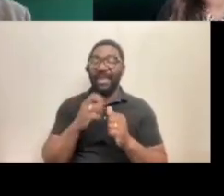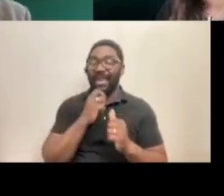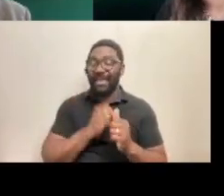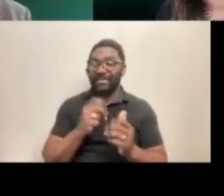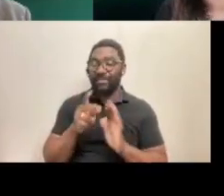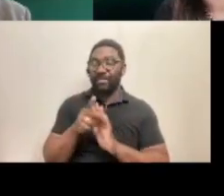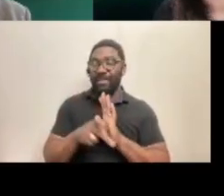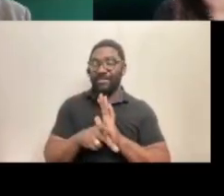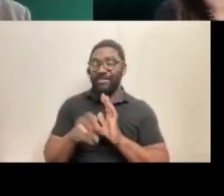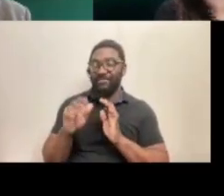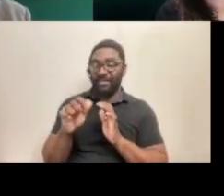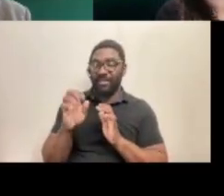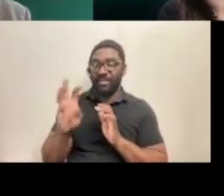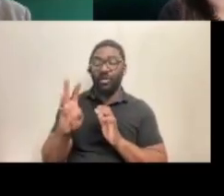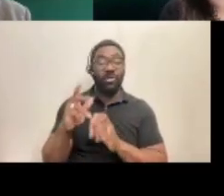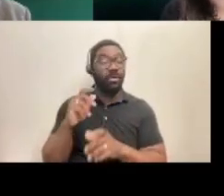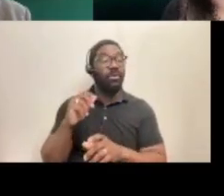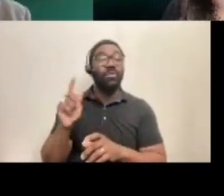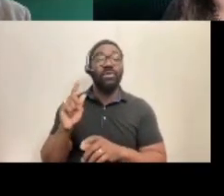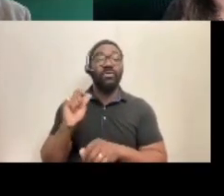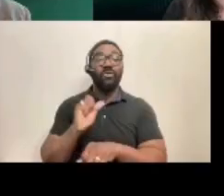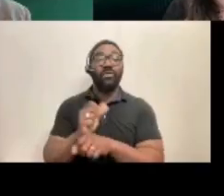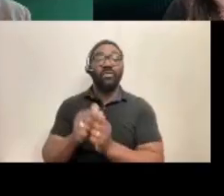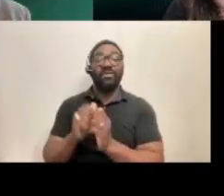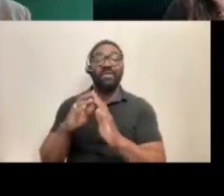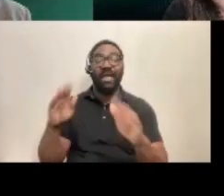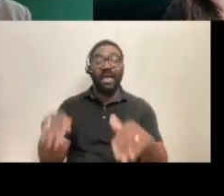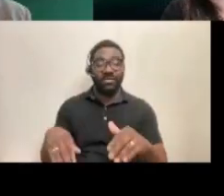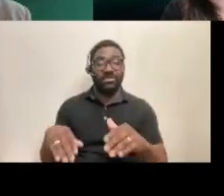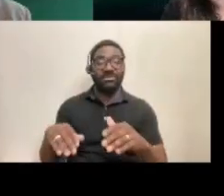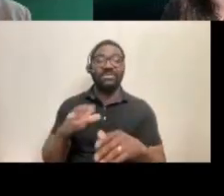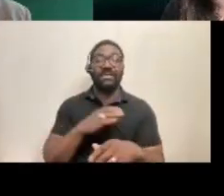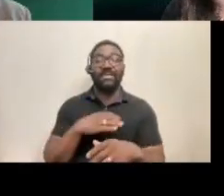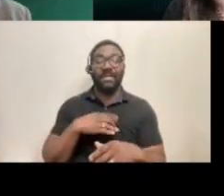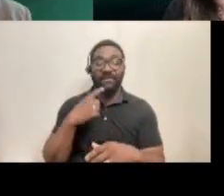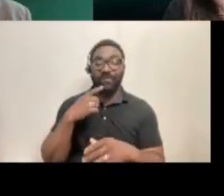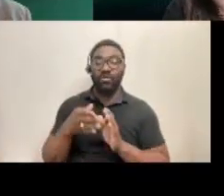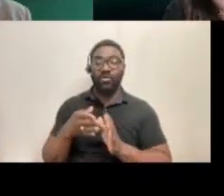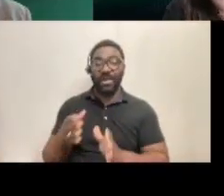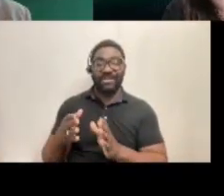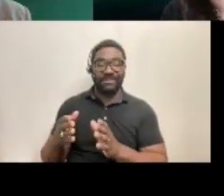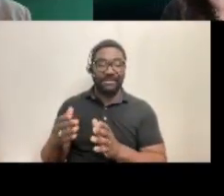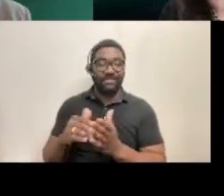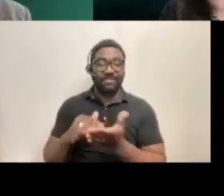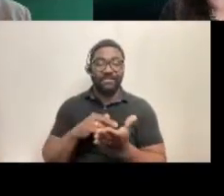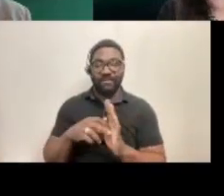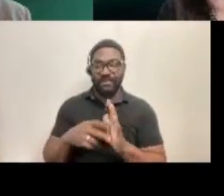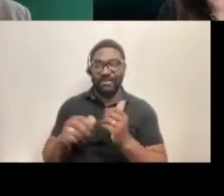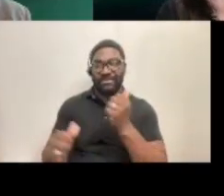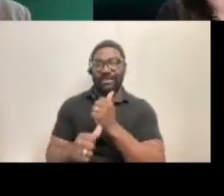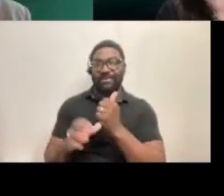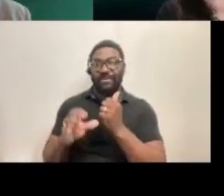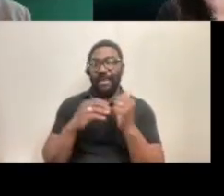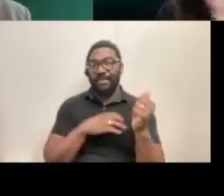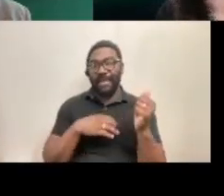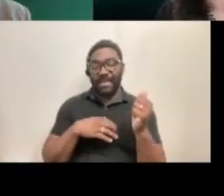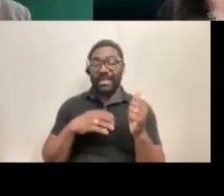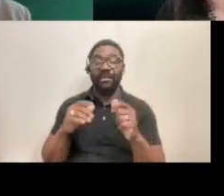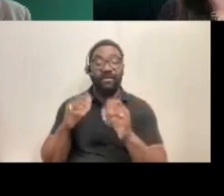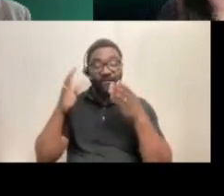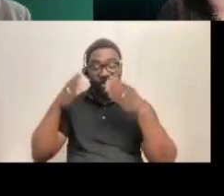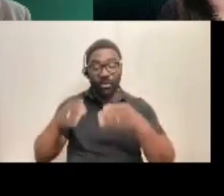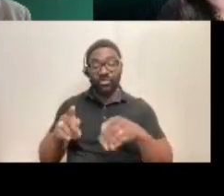during which she worked with the House Committee on Ways and Means Health Subcommittee, focusing on long-term care, elder